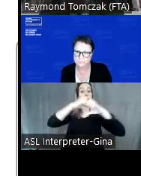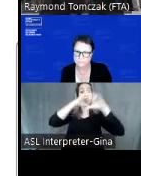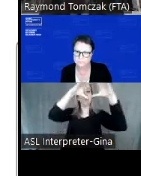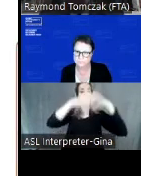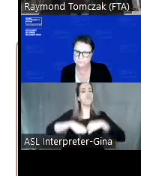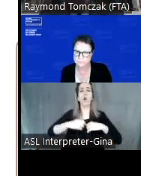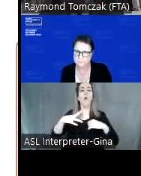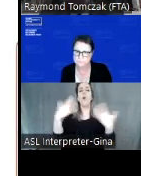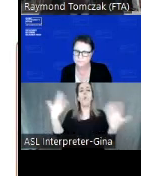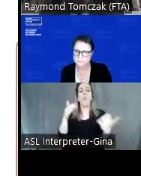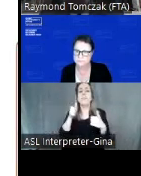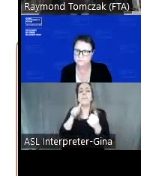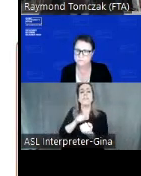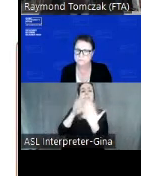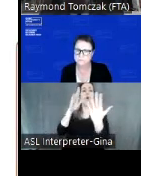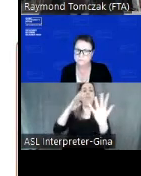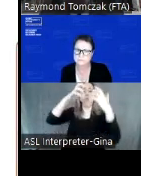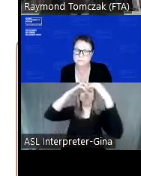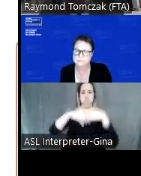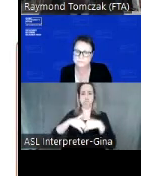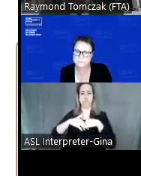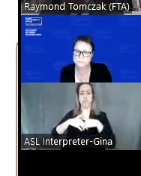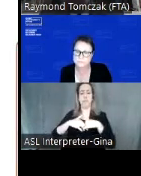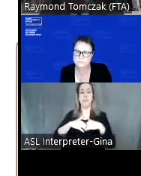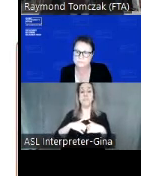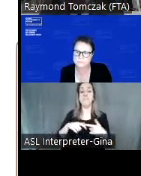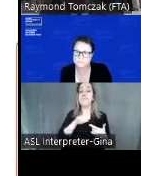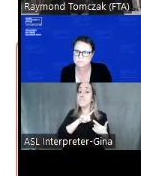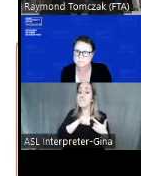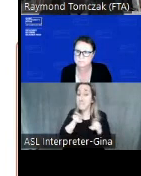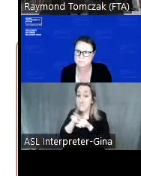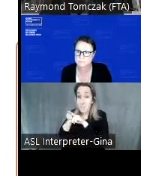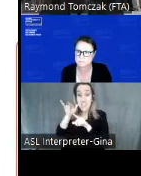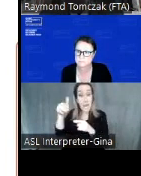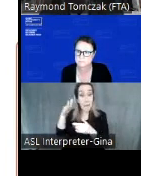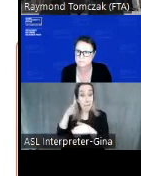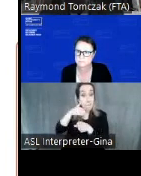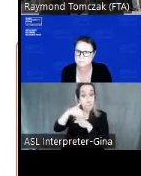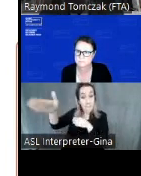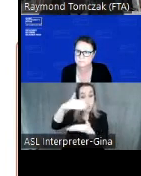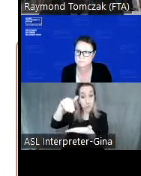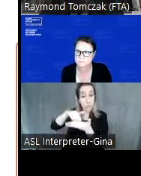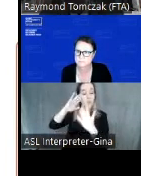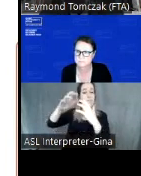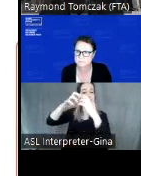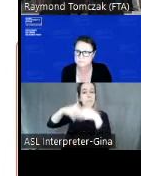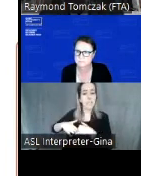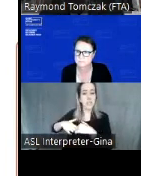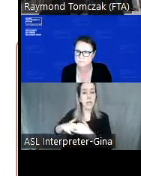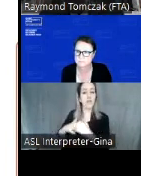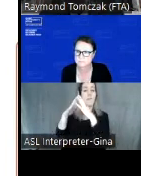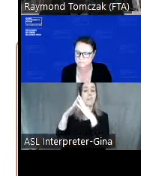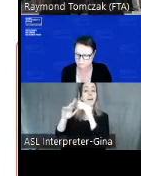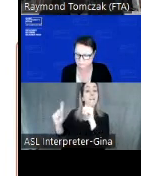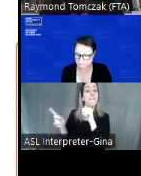way? And will the main terminal be dismantled and rebuilt first, and then they phase it out